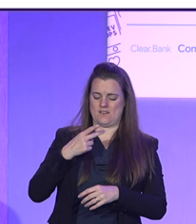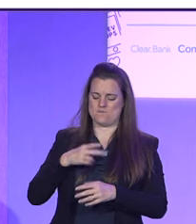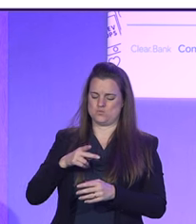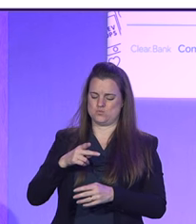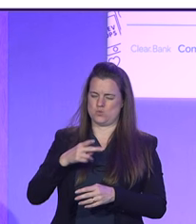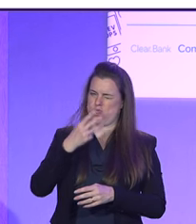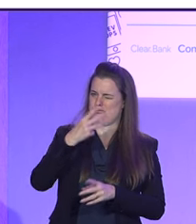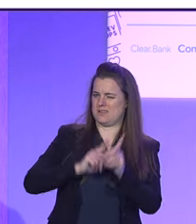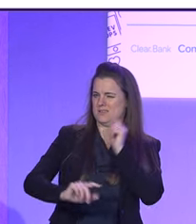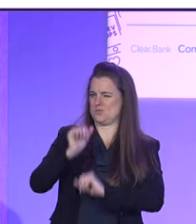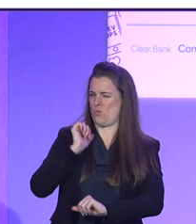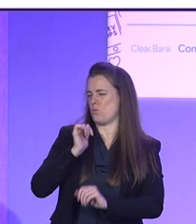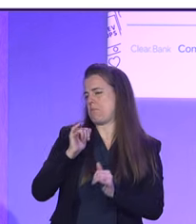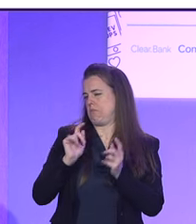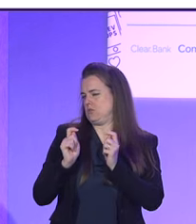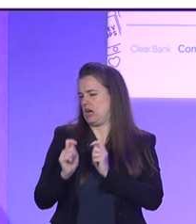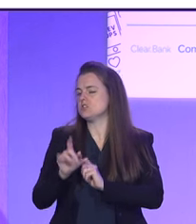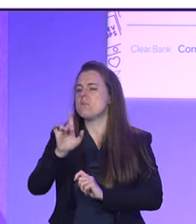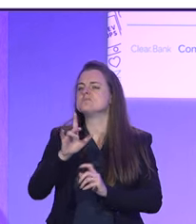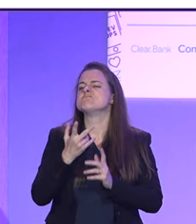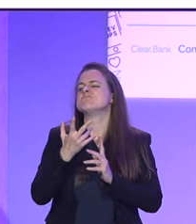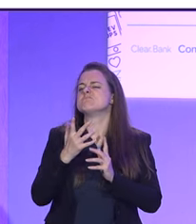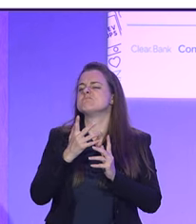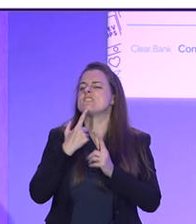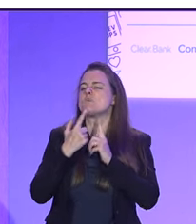cloud providers are doing.